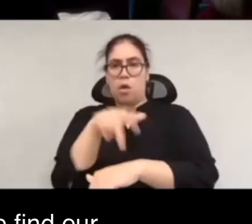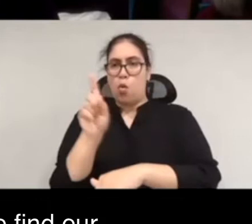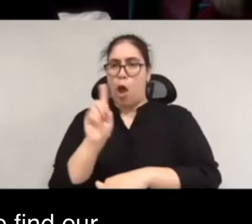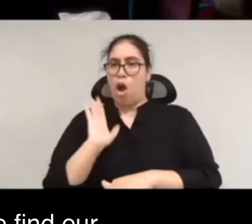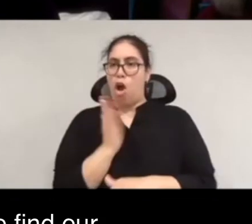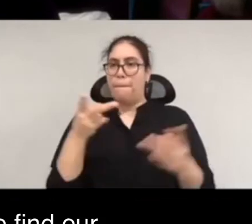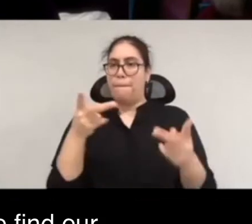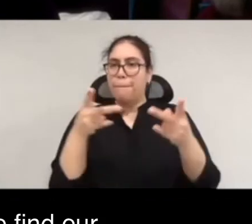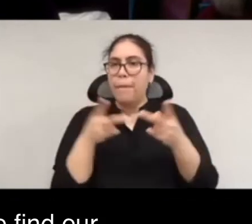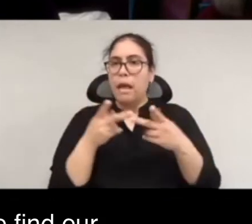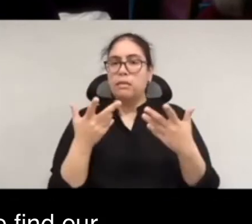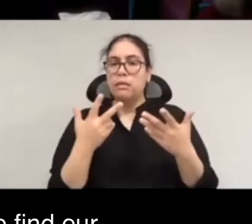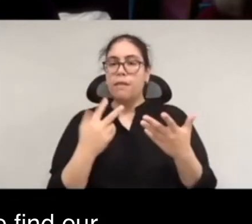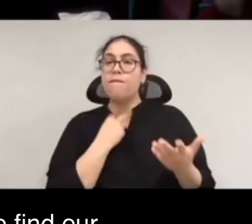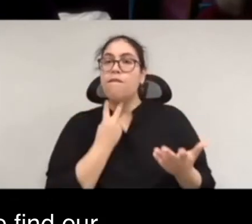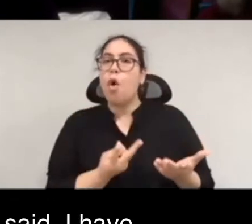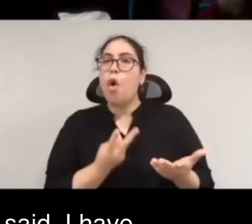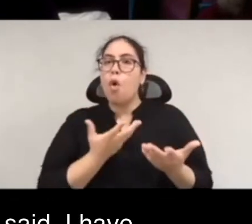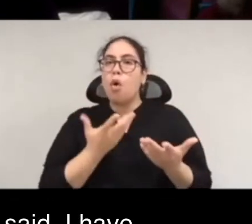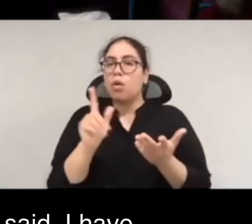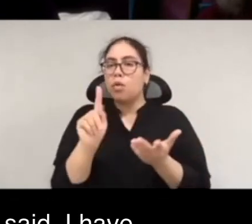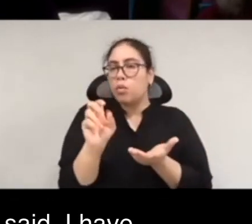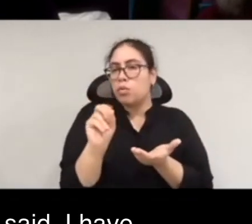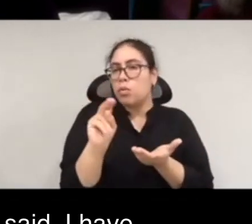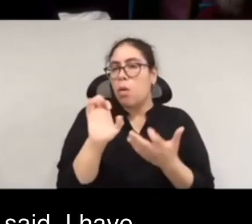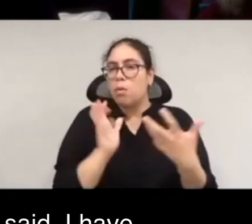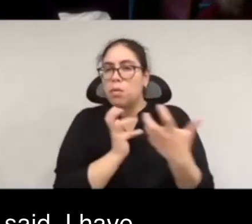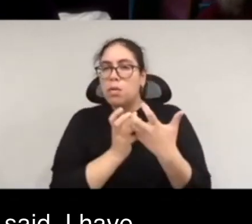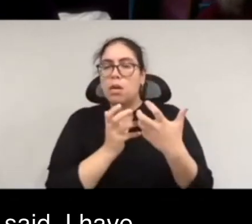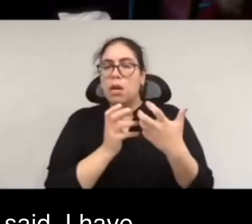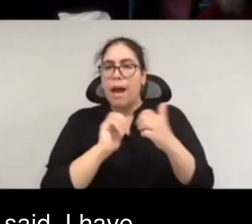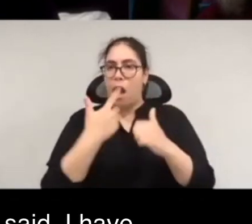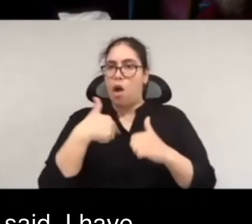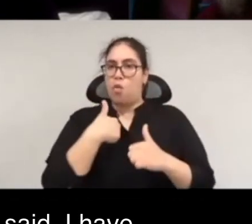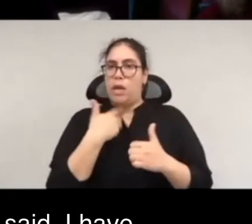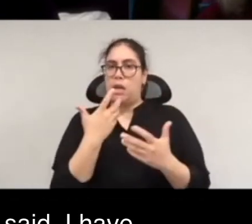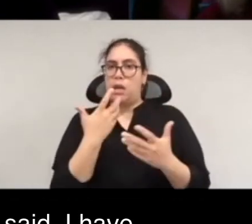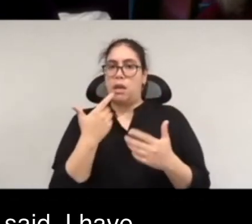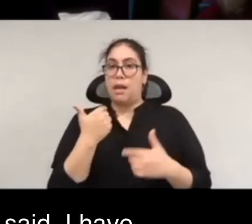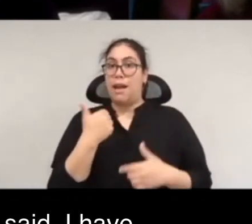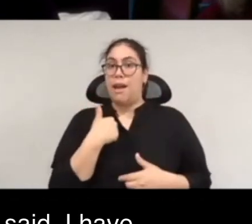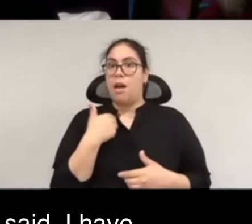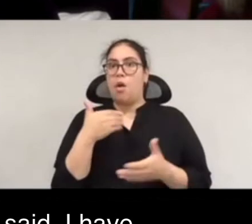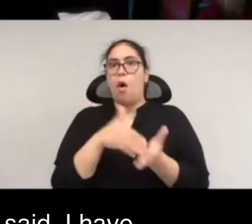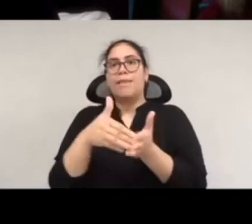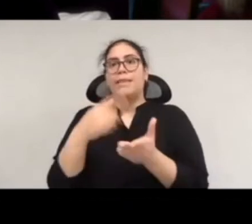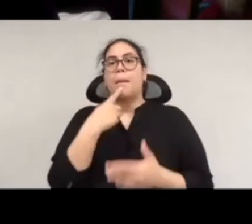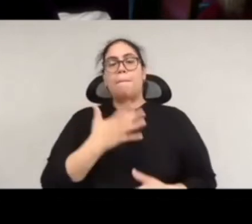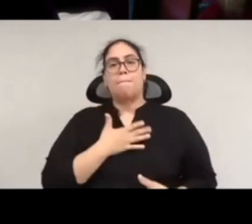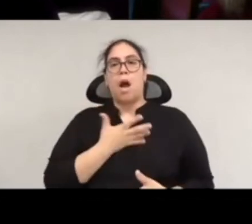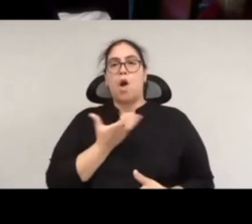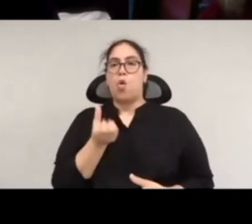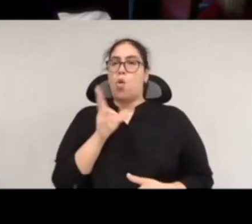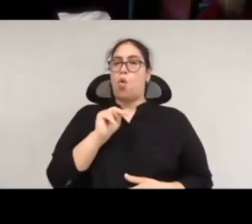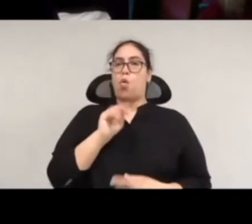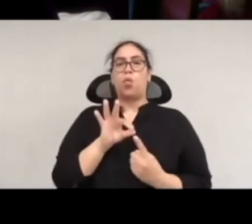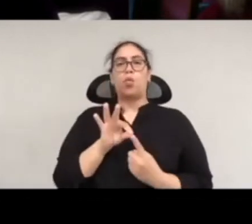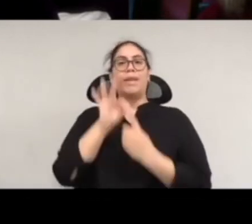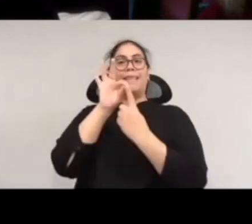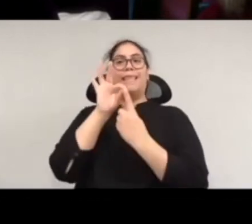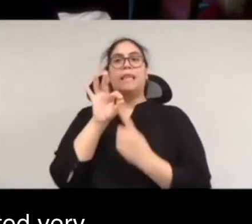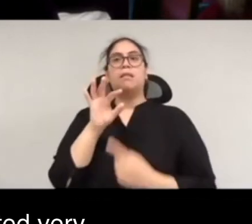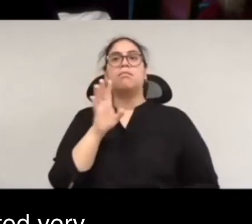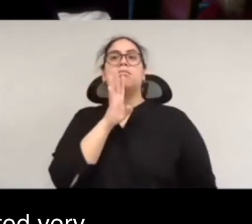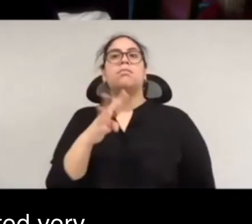find our place in the tone of it? And I've always said I have my own unique signature tone, and it's not like some